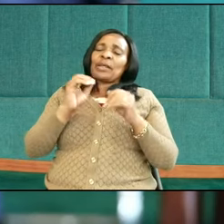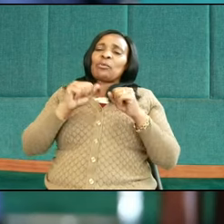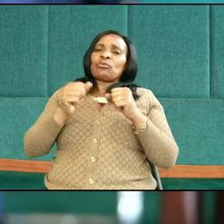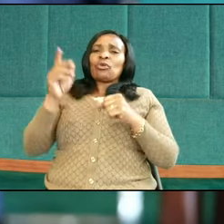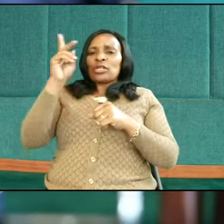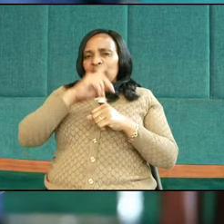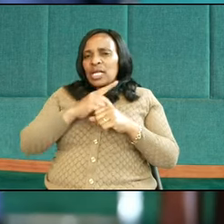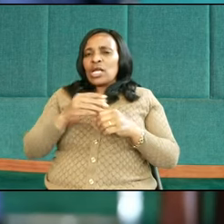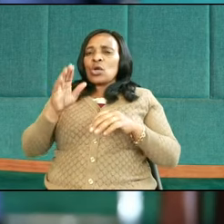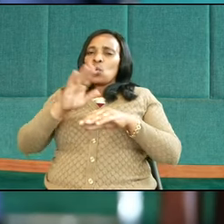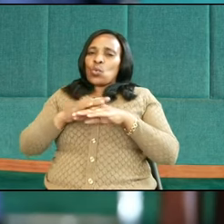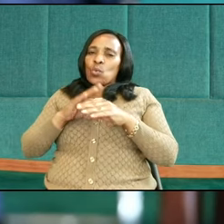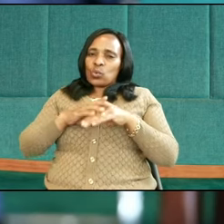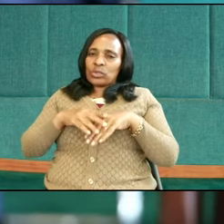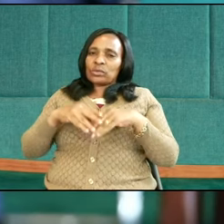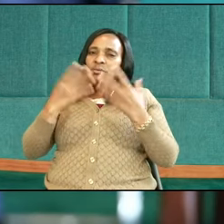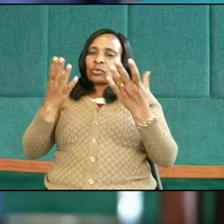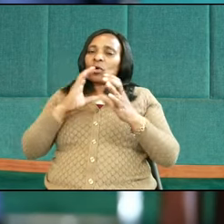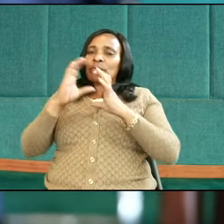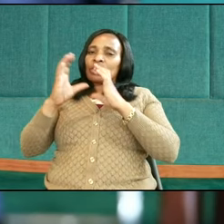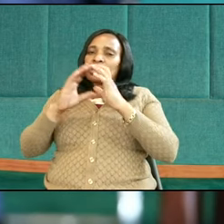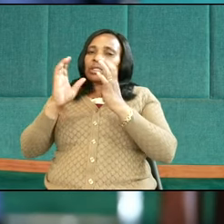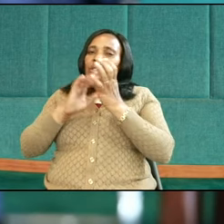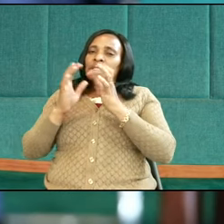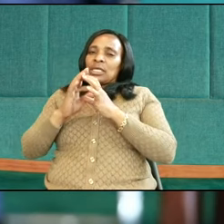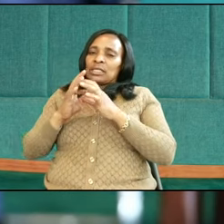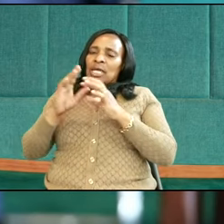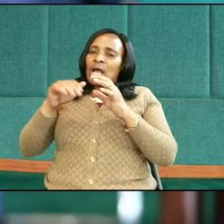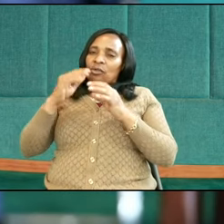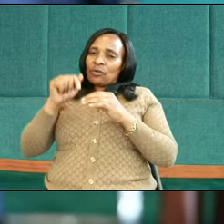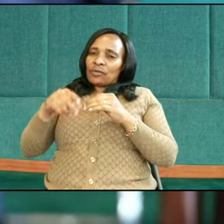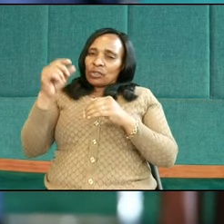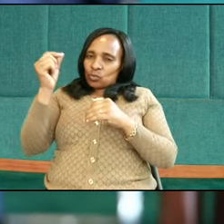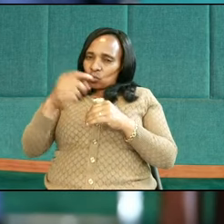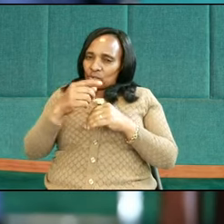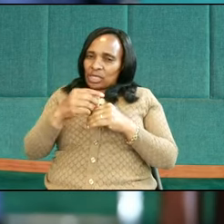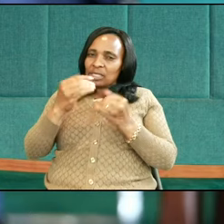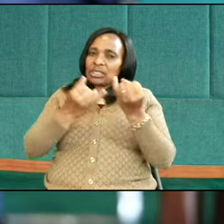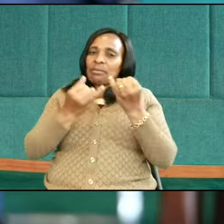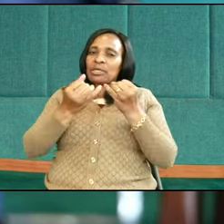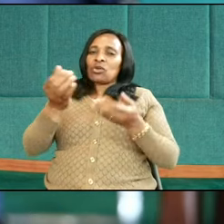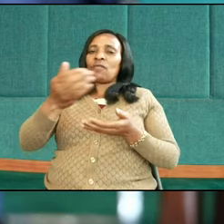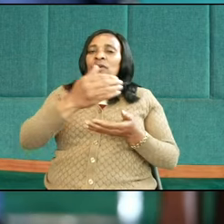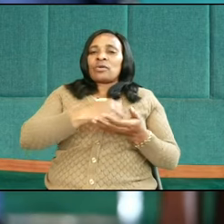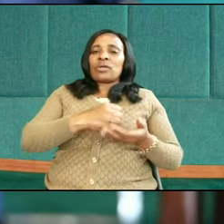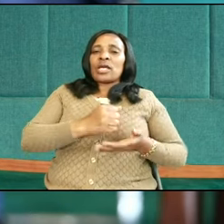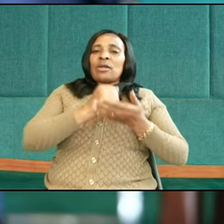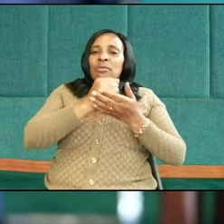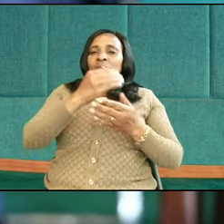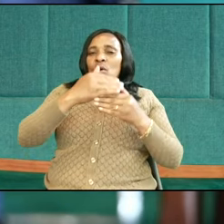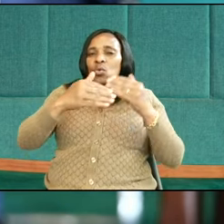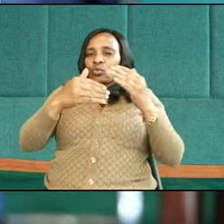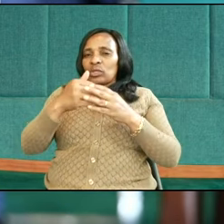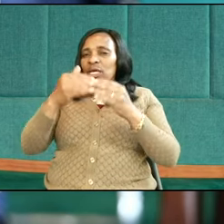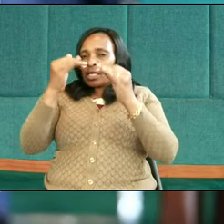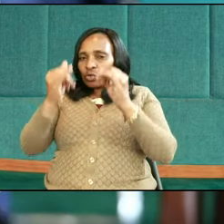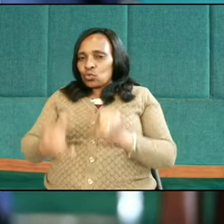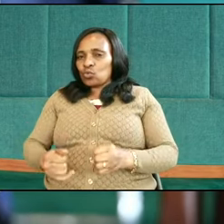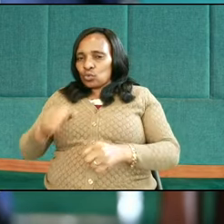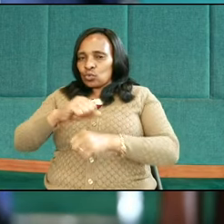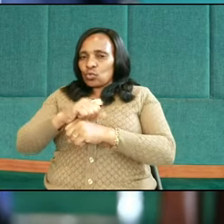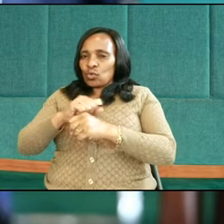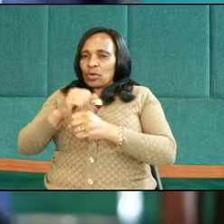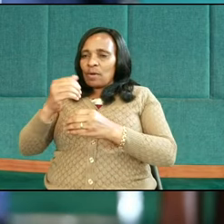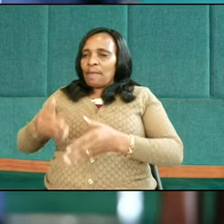day spent talking to Jesus. Part of this quarter's 13th Sabbath offering will help to construct a new school building